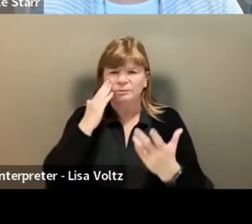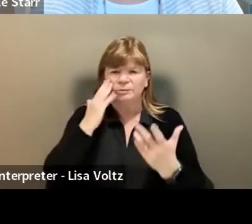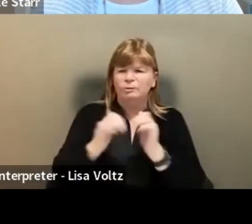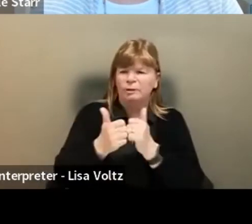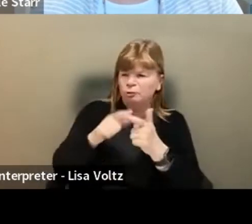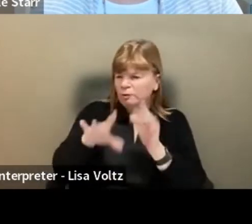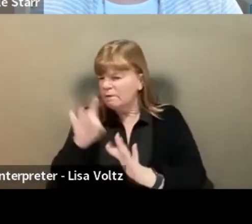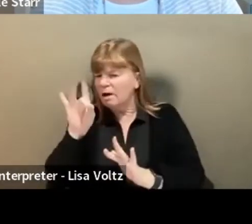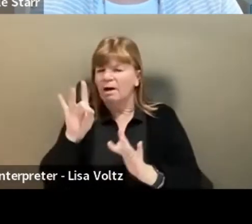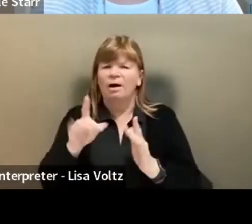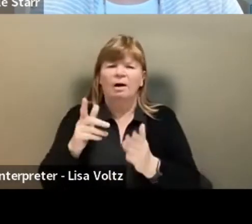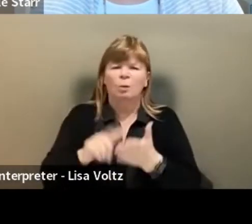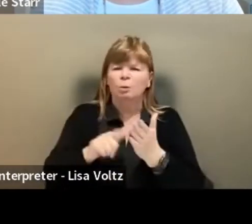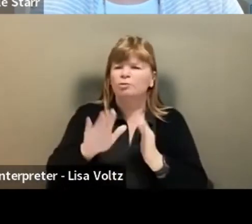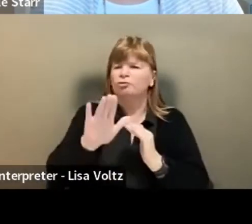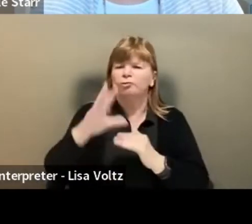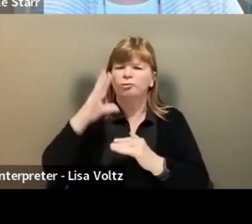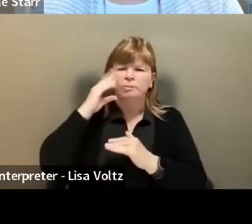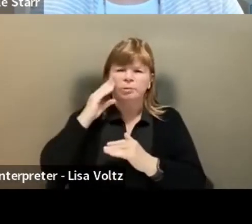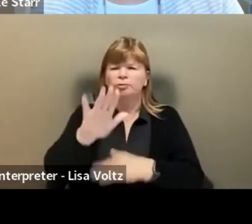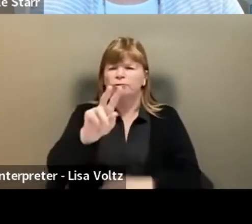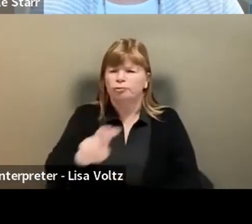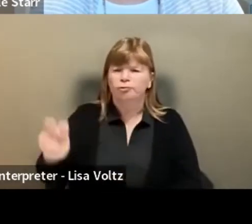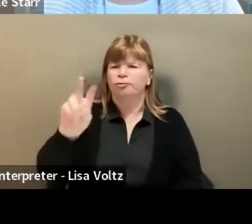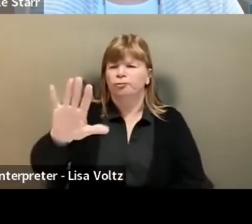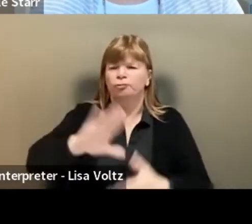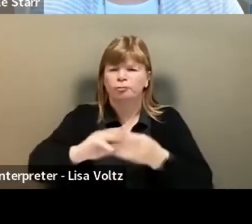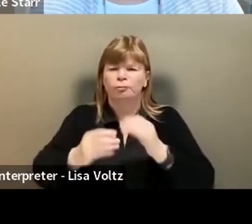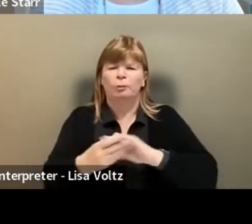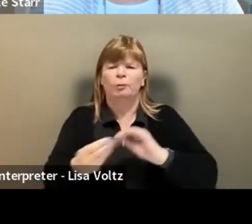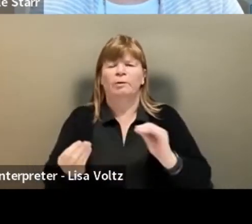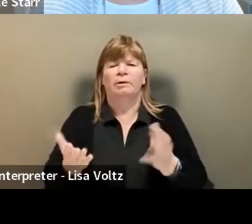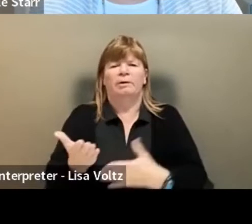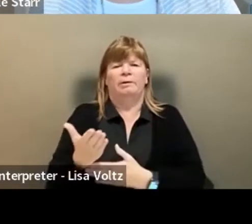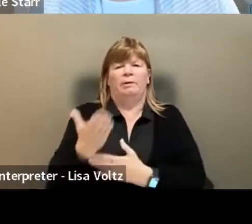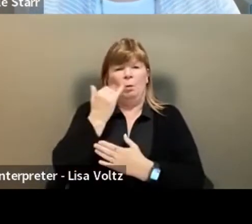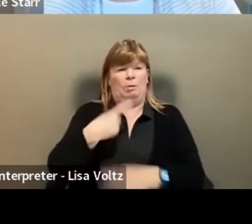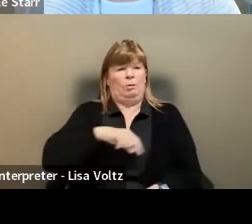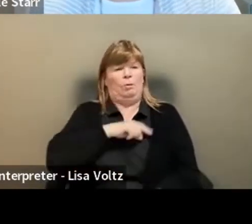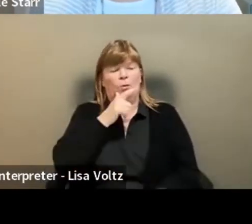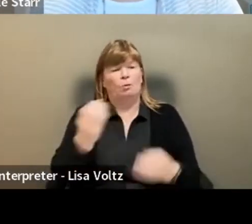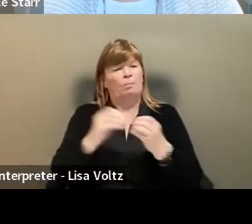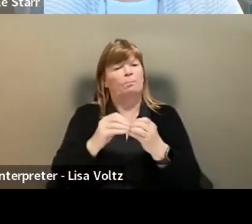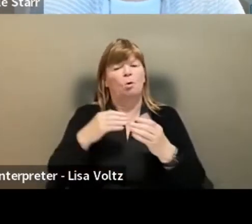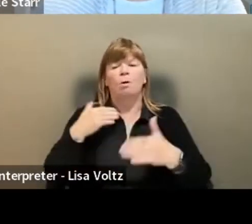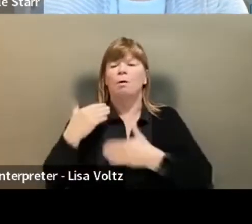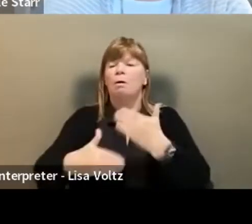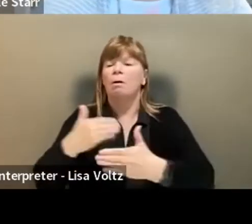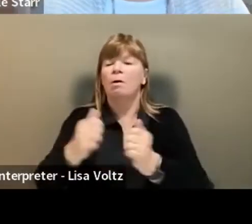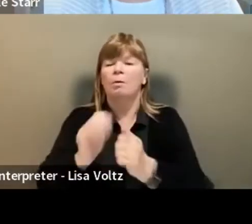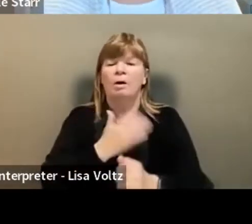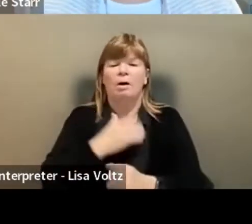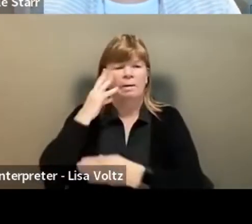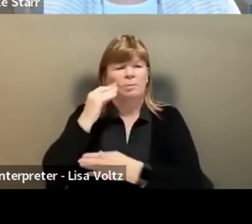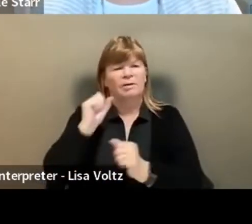this? What's your journey like? Because those of us who are further along in the journey, it can help those who are